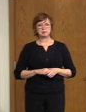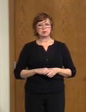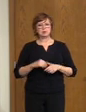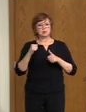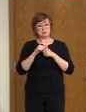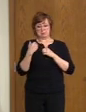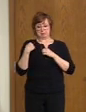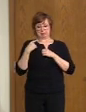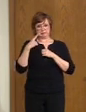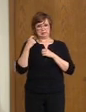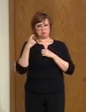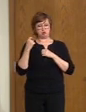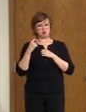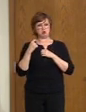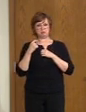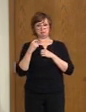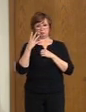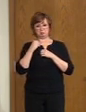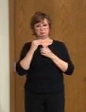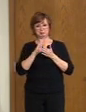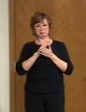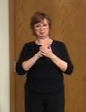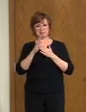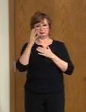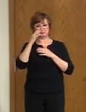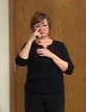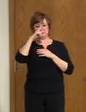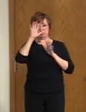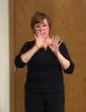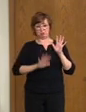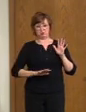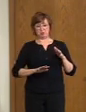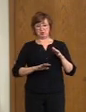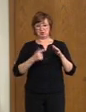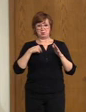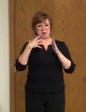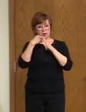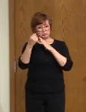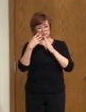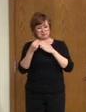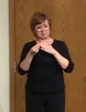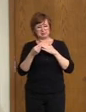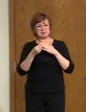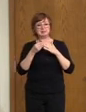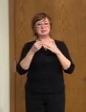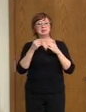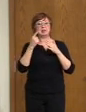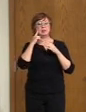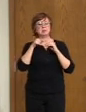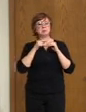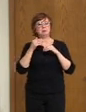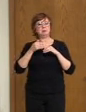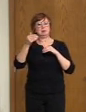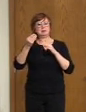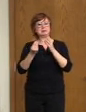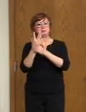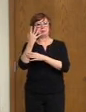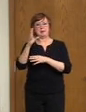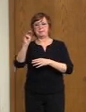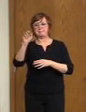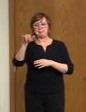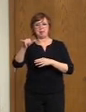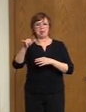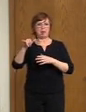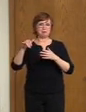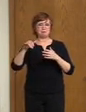wonderful summer. Being outdoors is safer. We can certainly look forward to that in May, but with increasing confidence